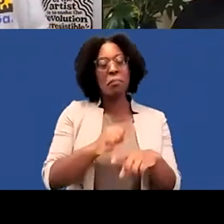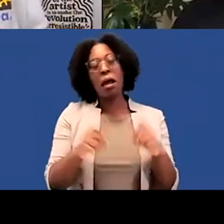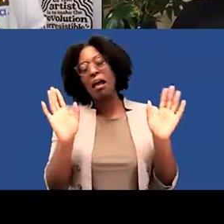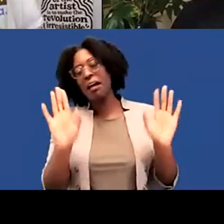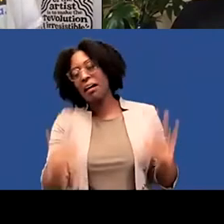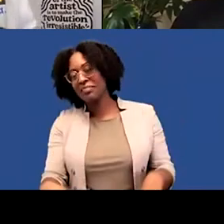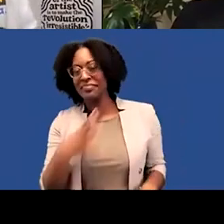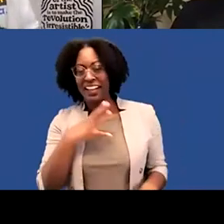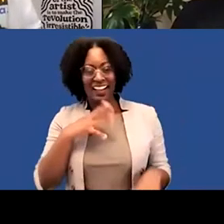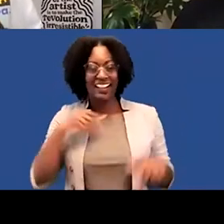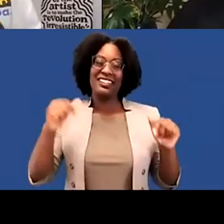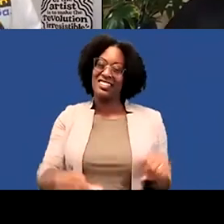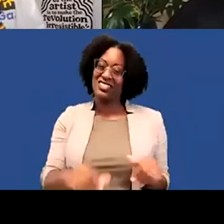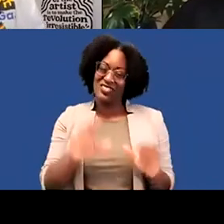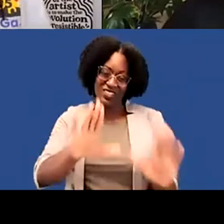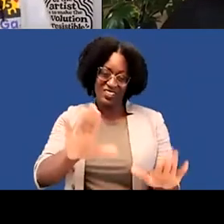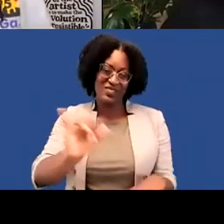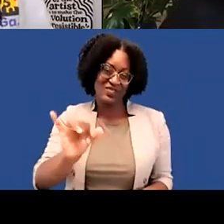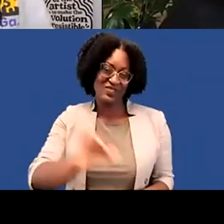that.